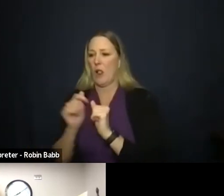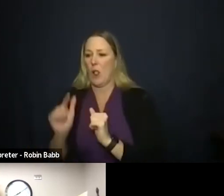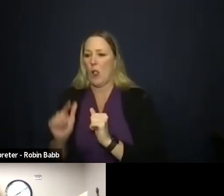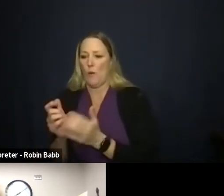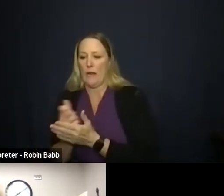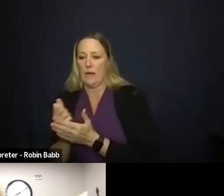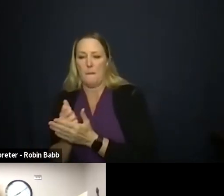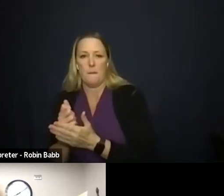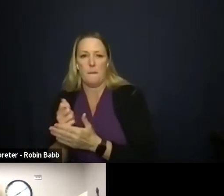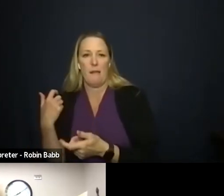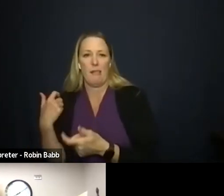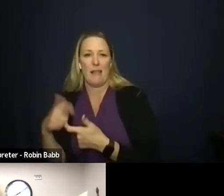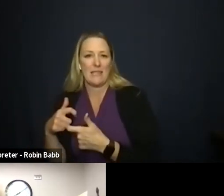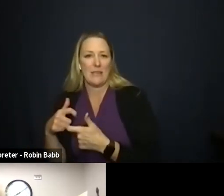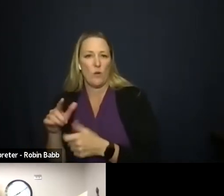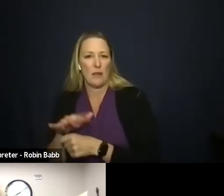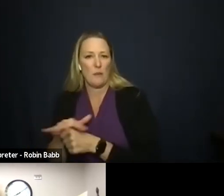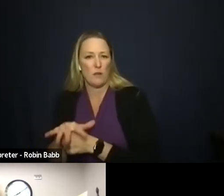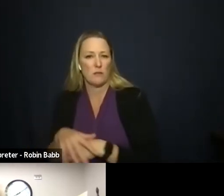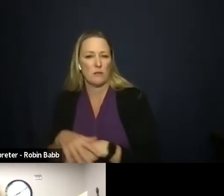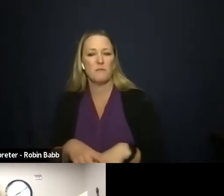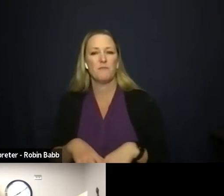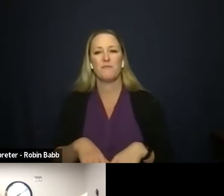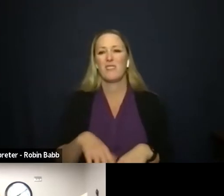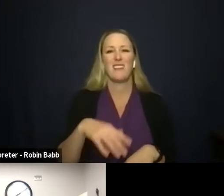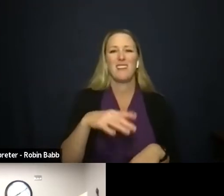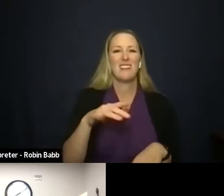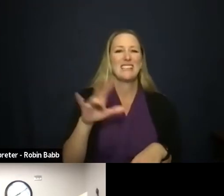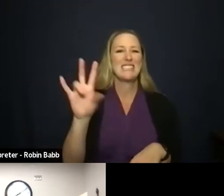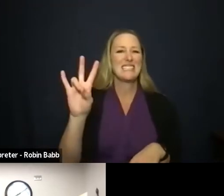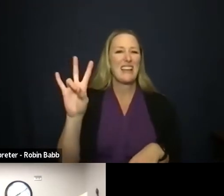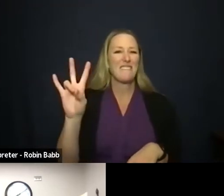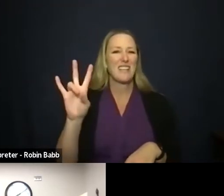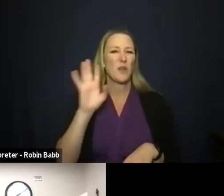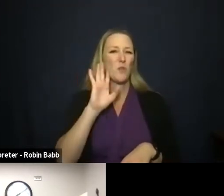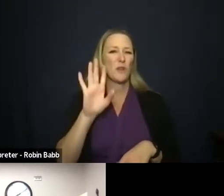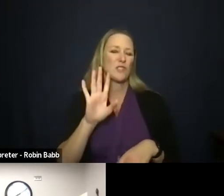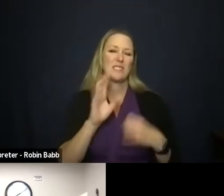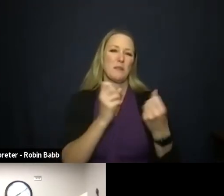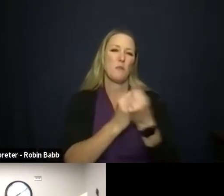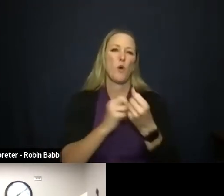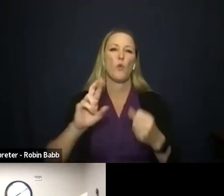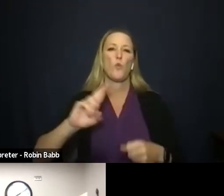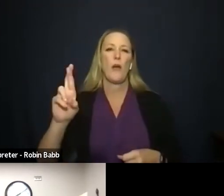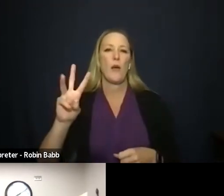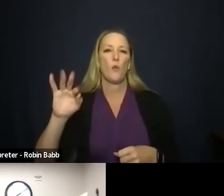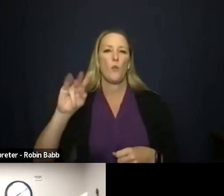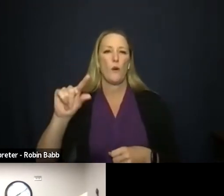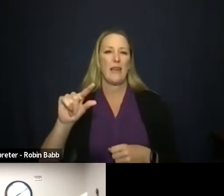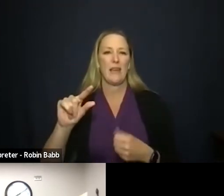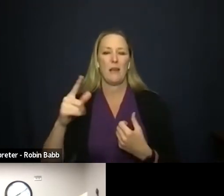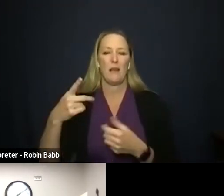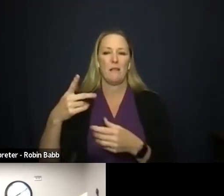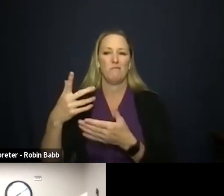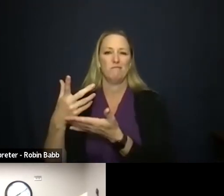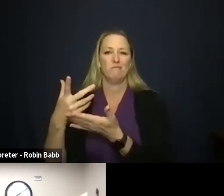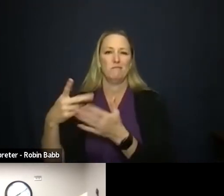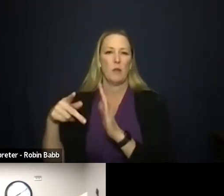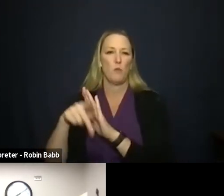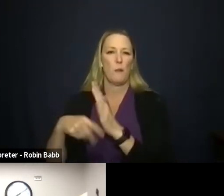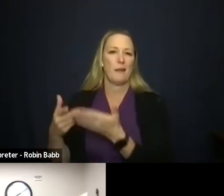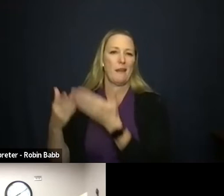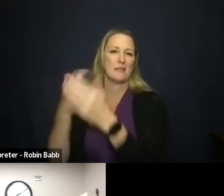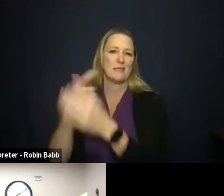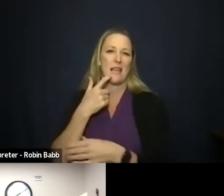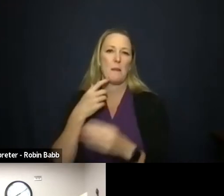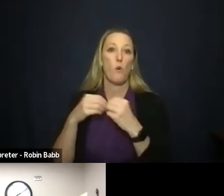any seven member map will only advise the right-wing propaganda that more is better and based on the comments tonight fail to adequately address the voting